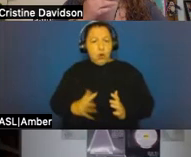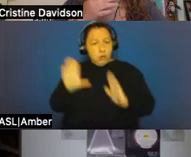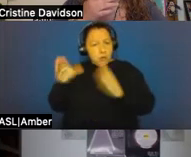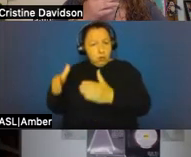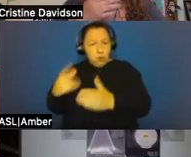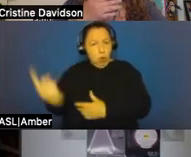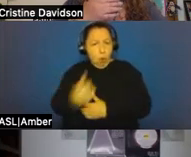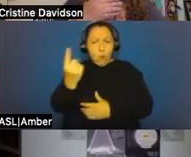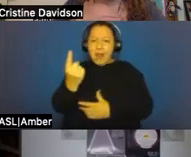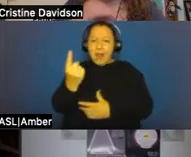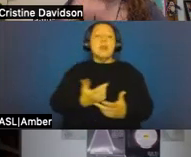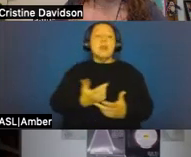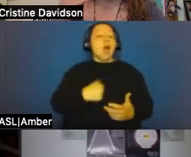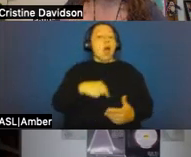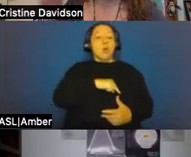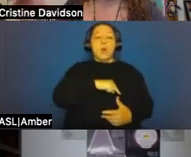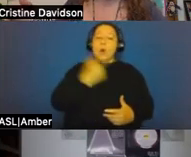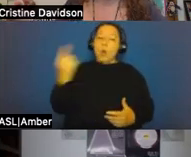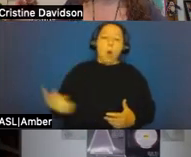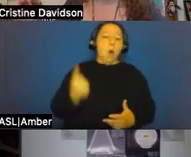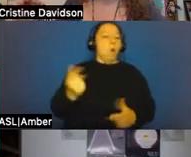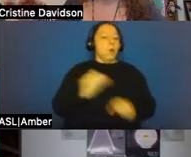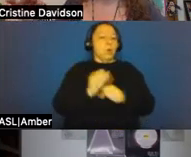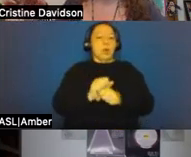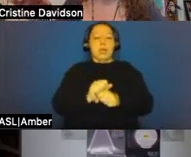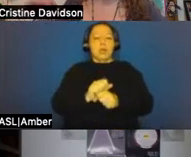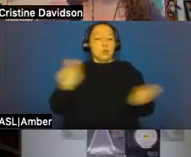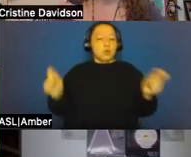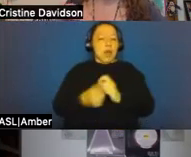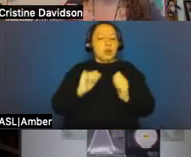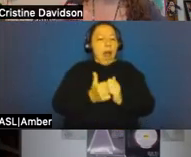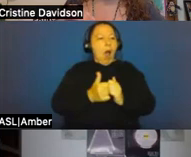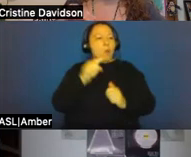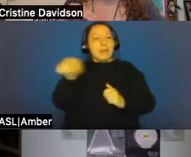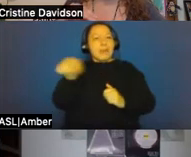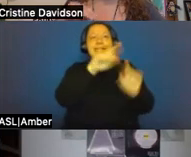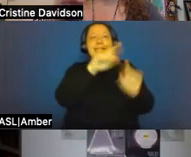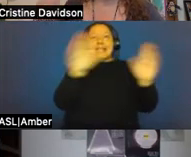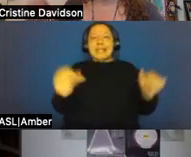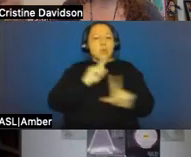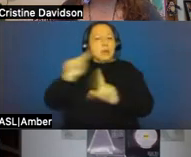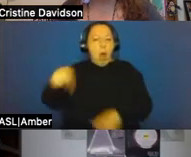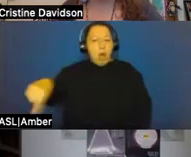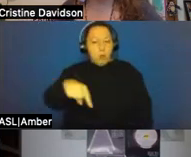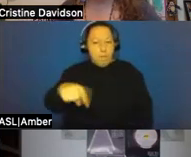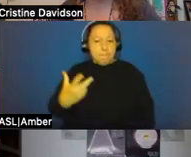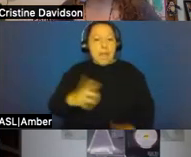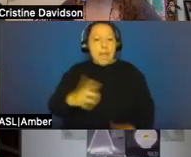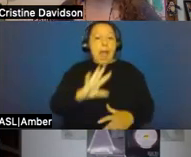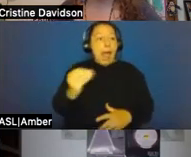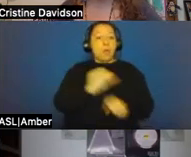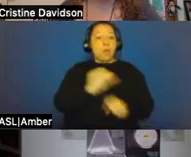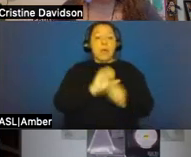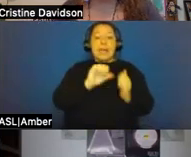always working to change how the systems respond. And we're always working to change how community